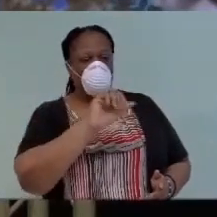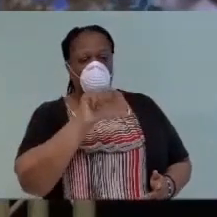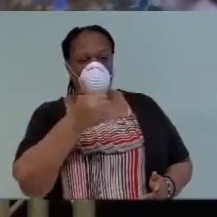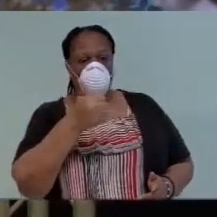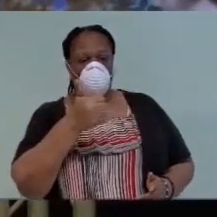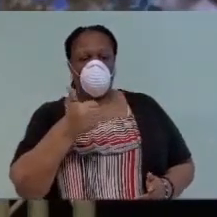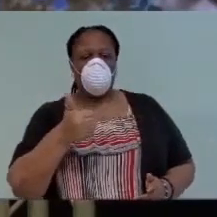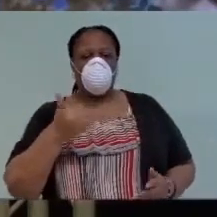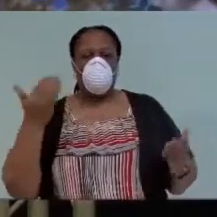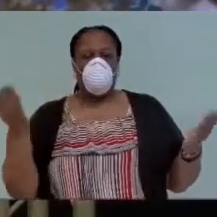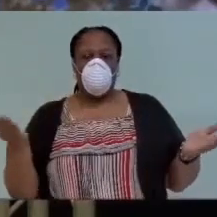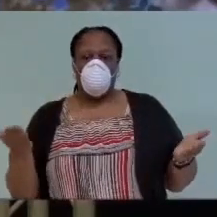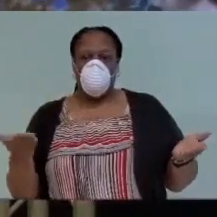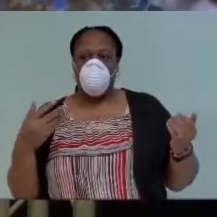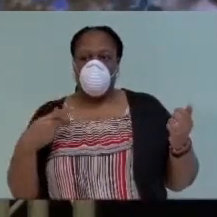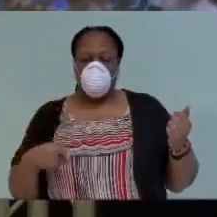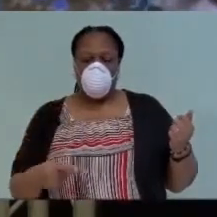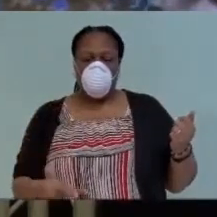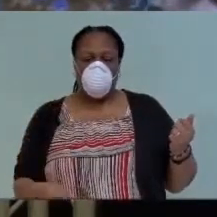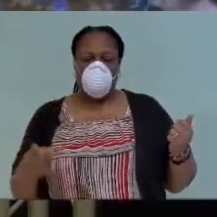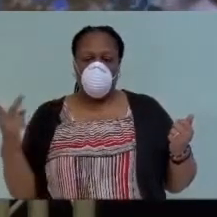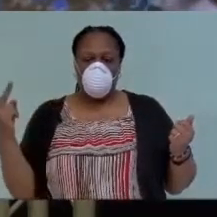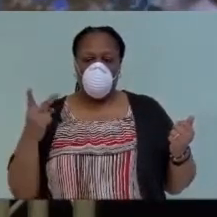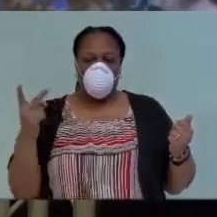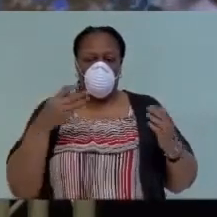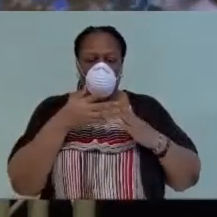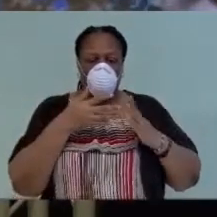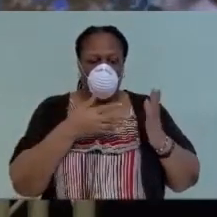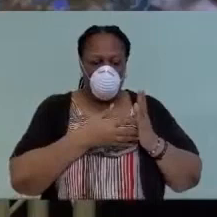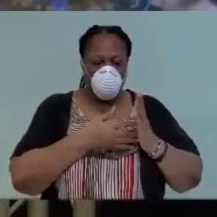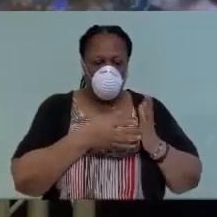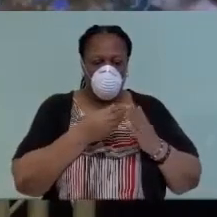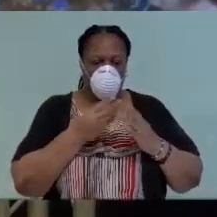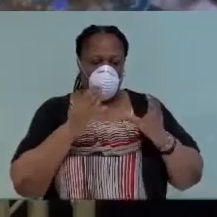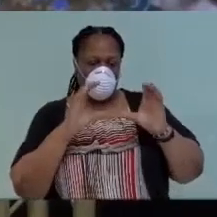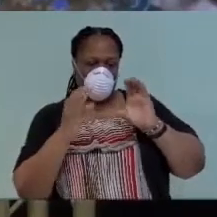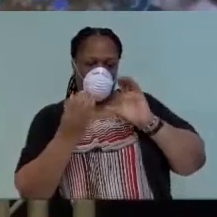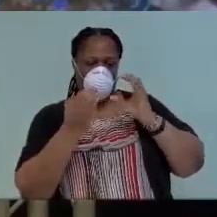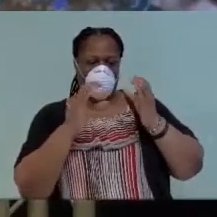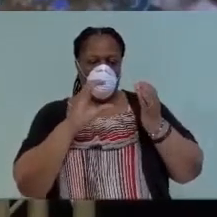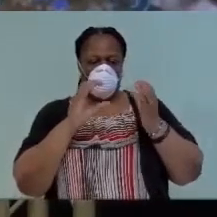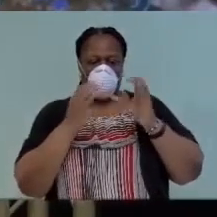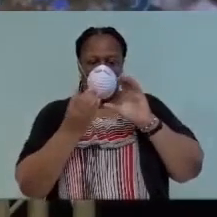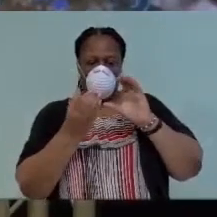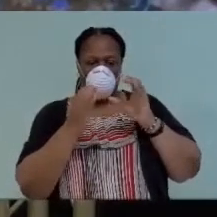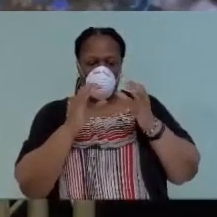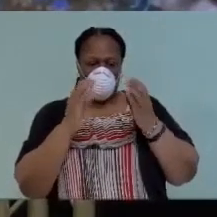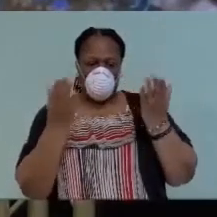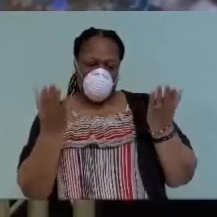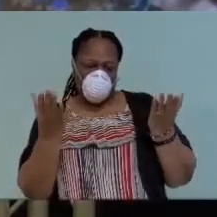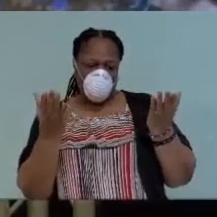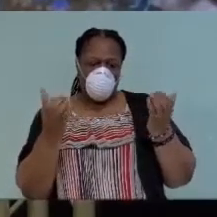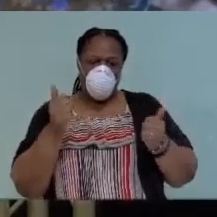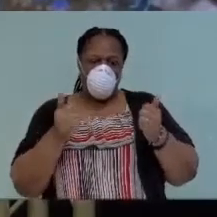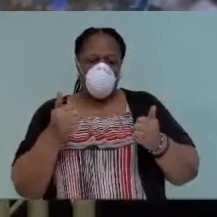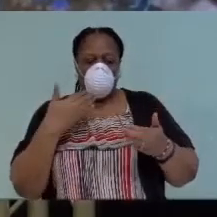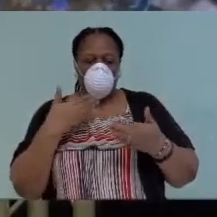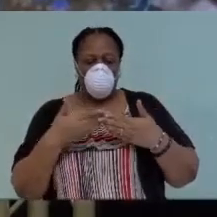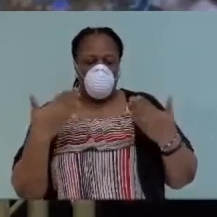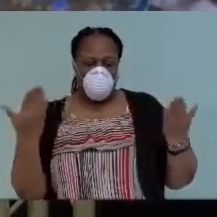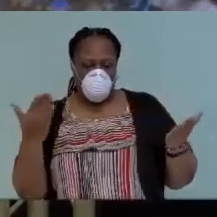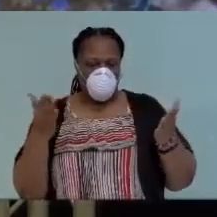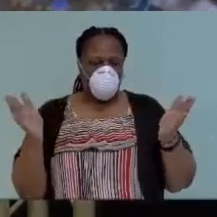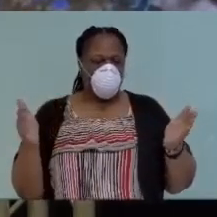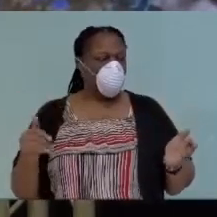other done at Next Generation Lab locally. The issue with the CAFA testing is the turnaround time,